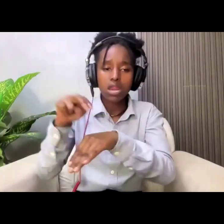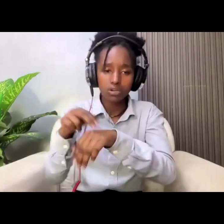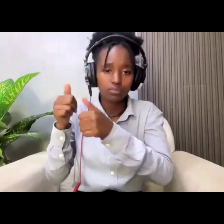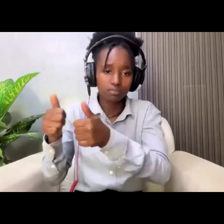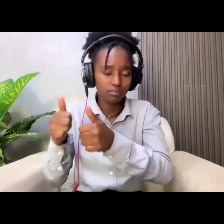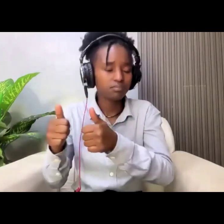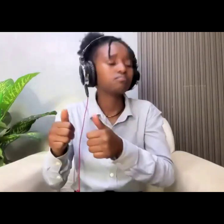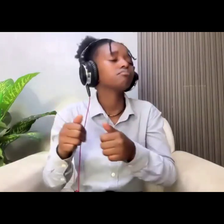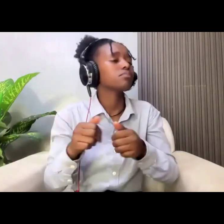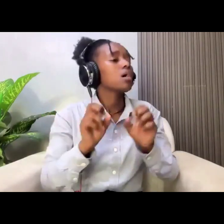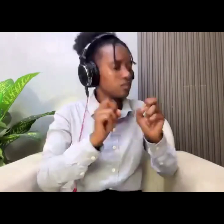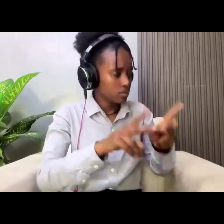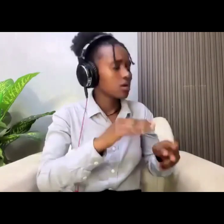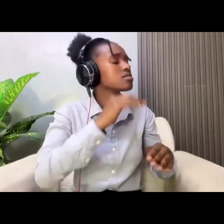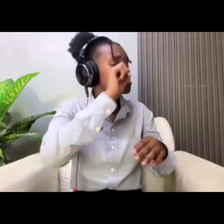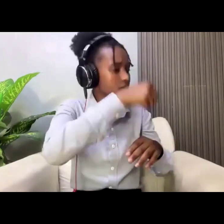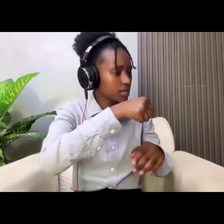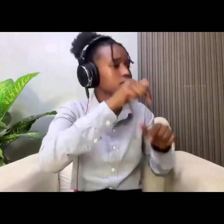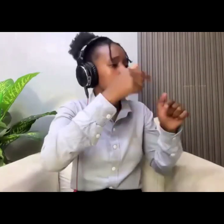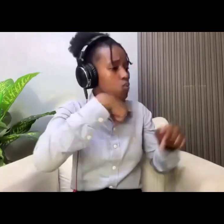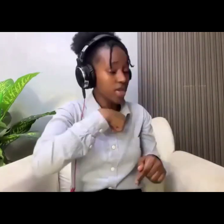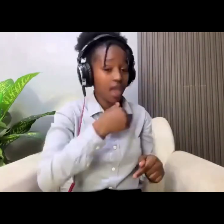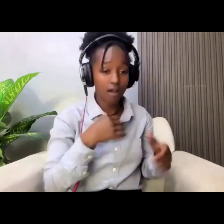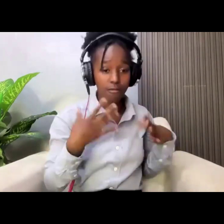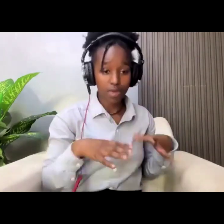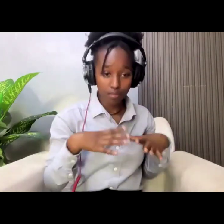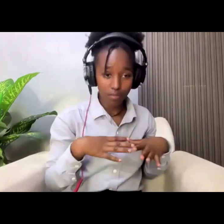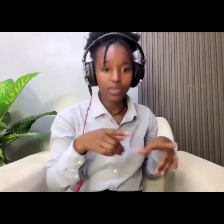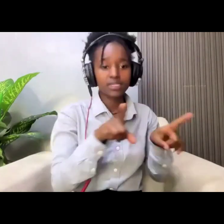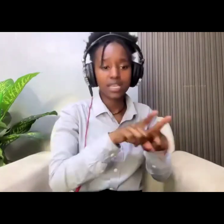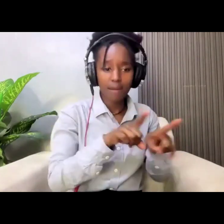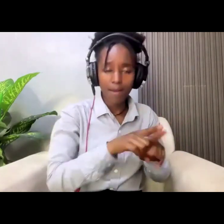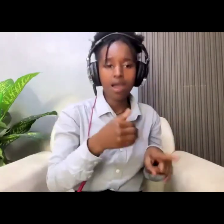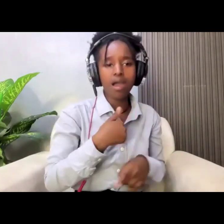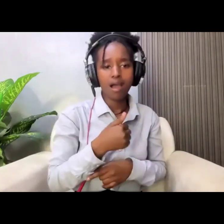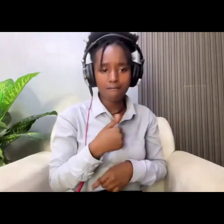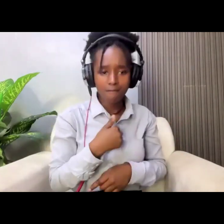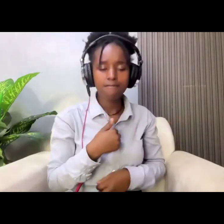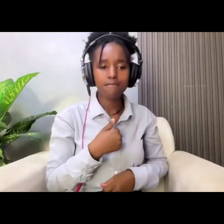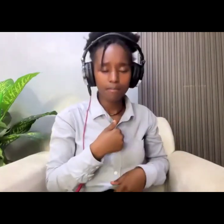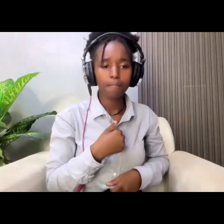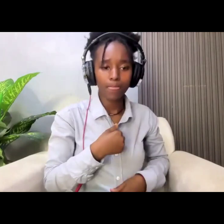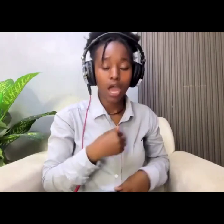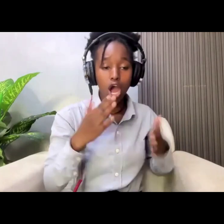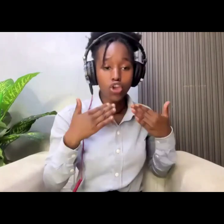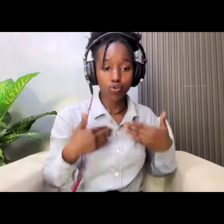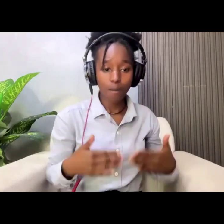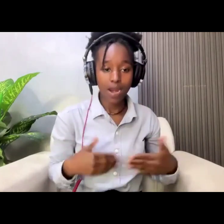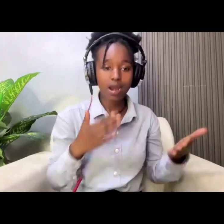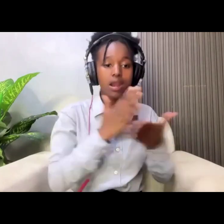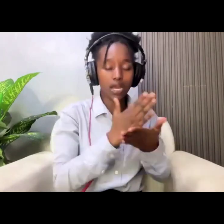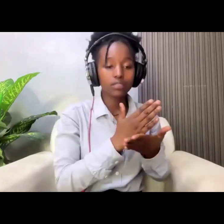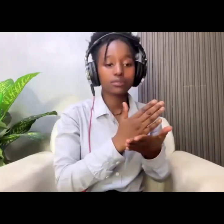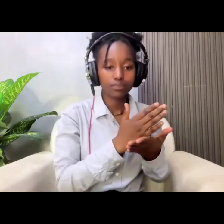people in Africa. I would think perhaps our treasurer, who's also a commissioner, a human rights commissioner, a spinally injured